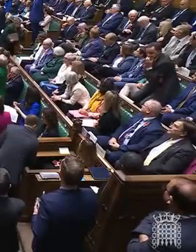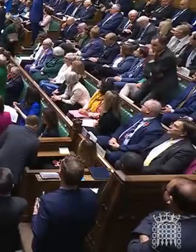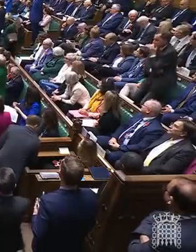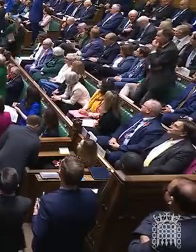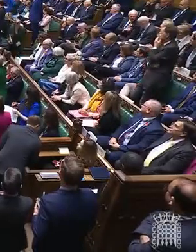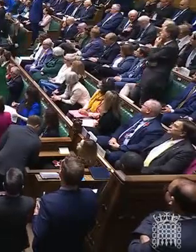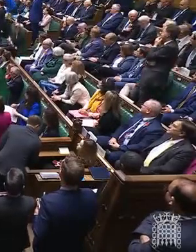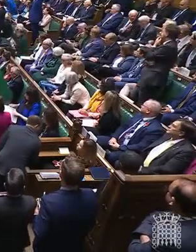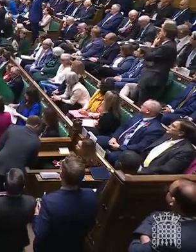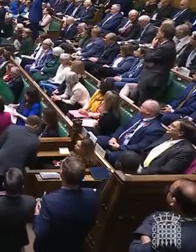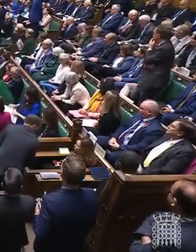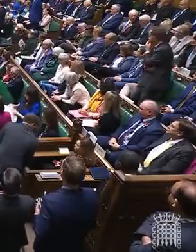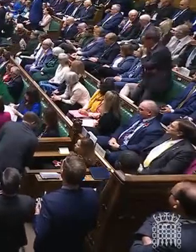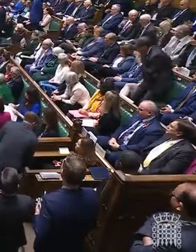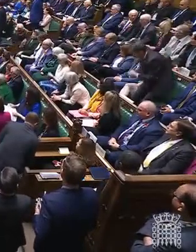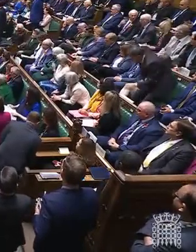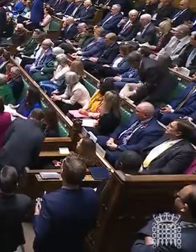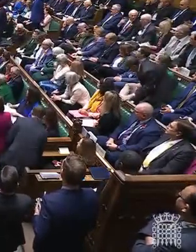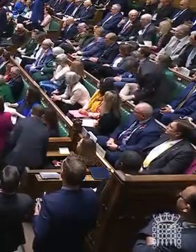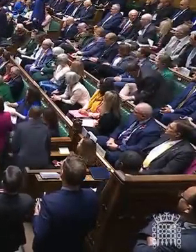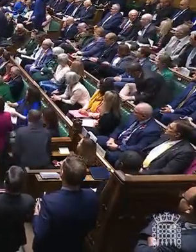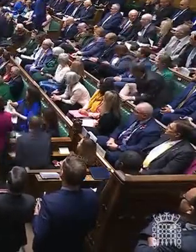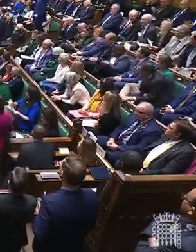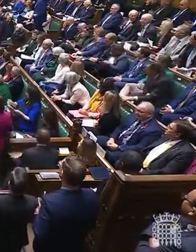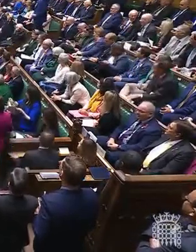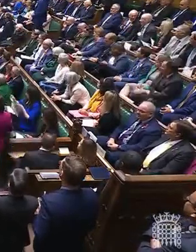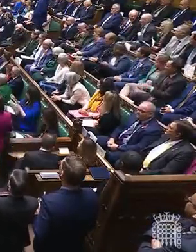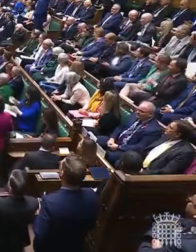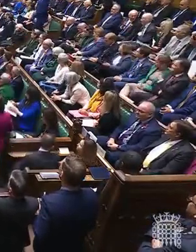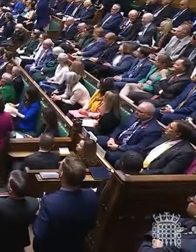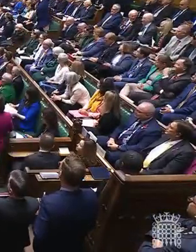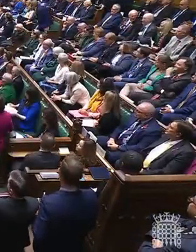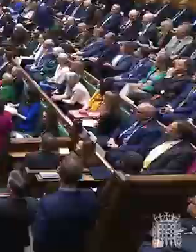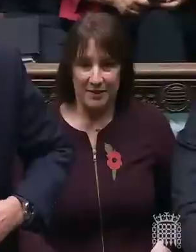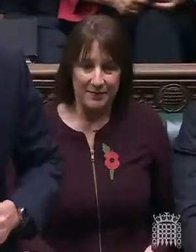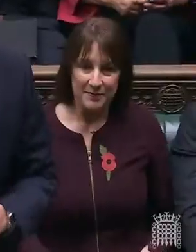number 1, Mr. Speaker. Prime Minister.